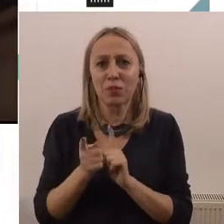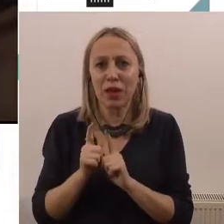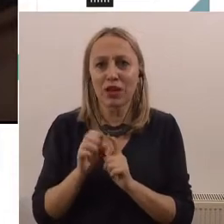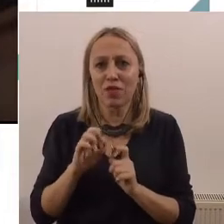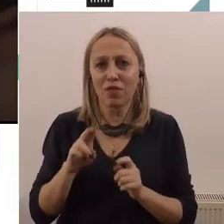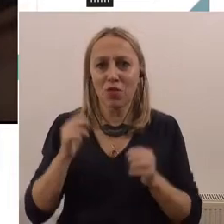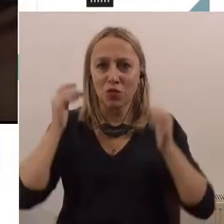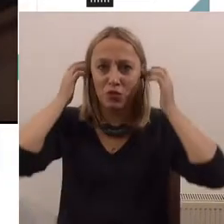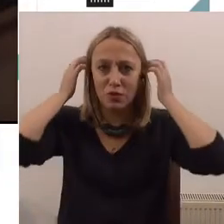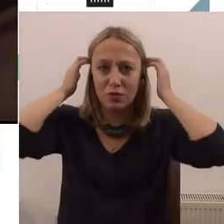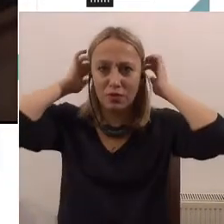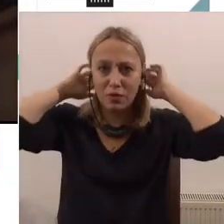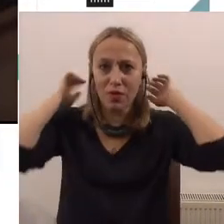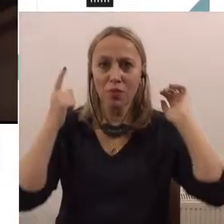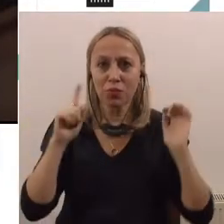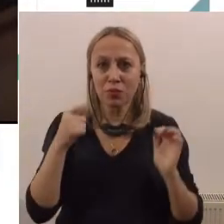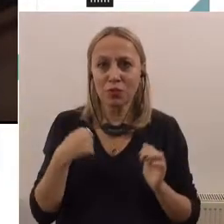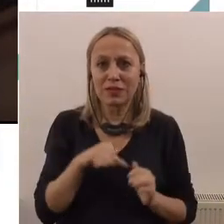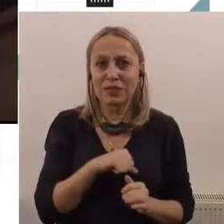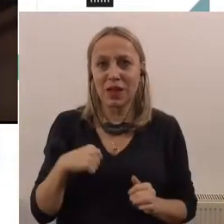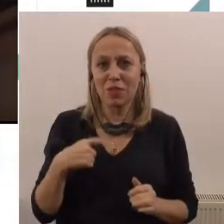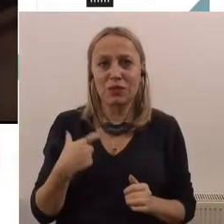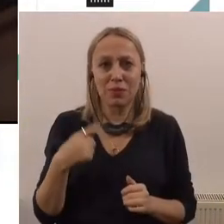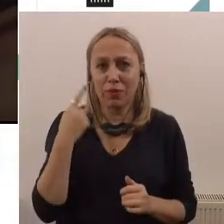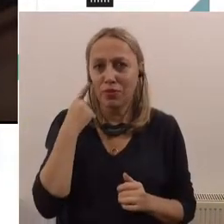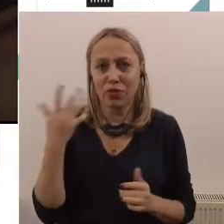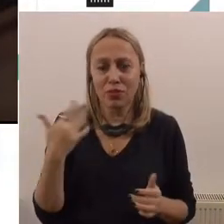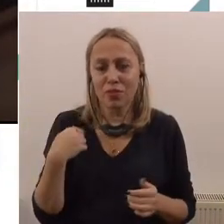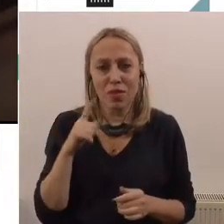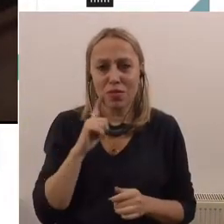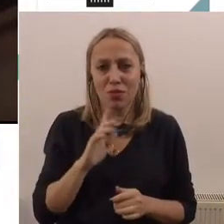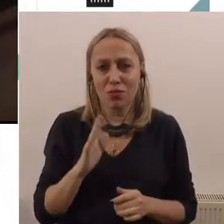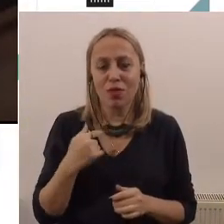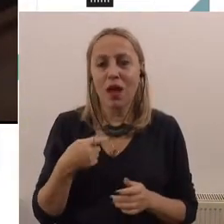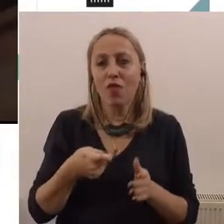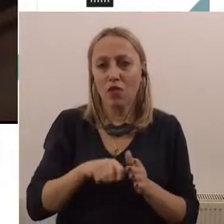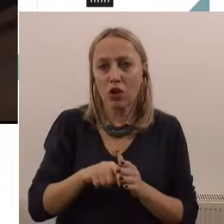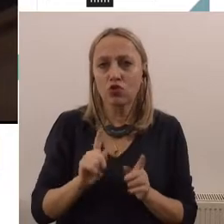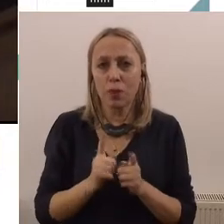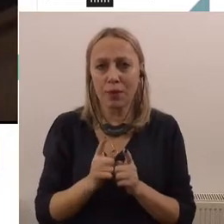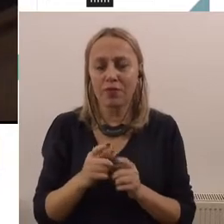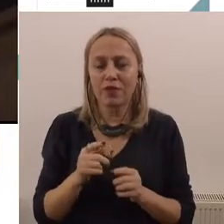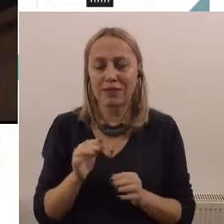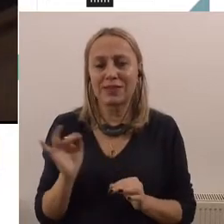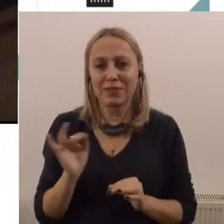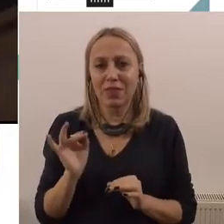because I can't hear my voice, so it's technical...